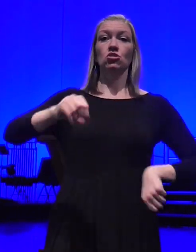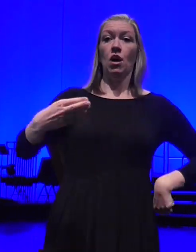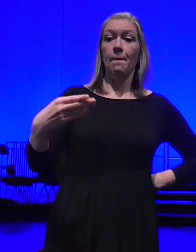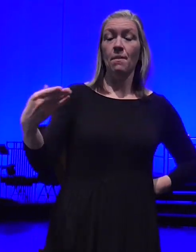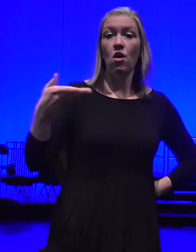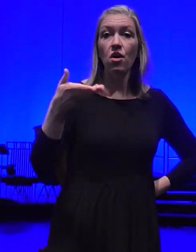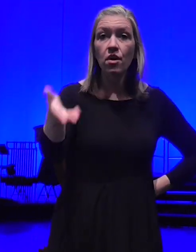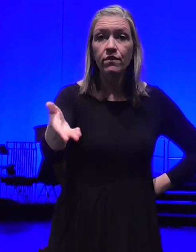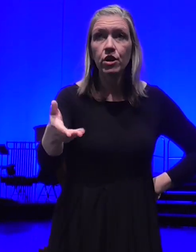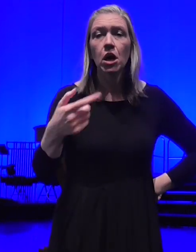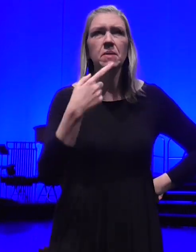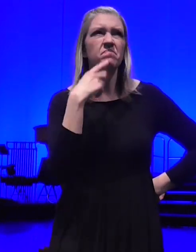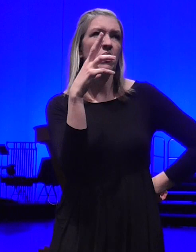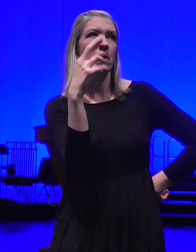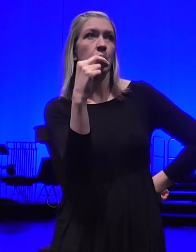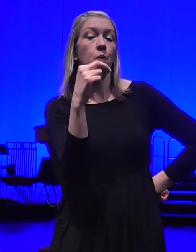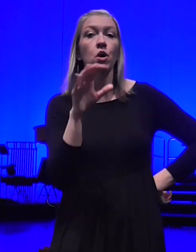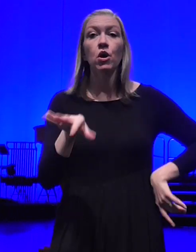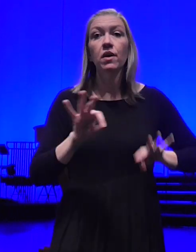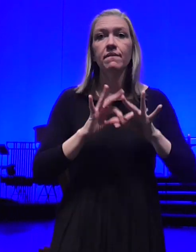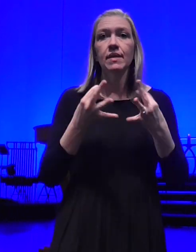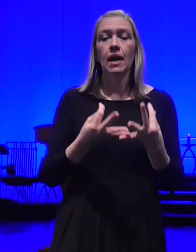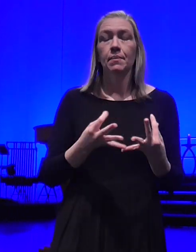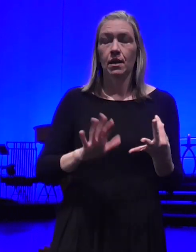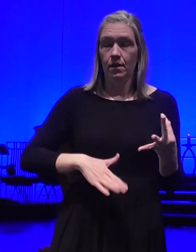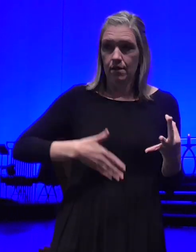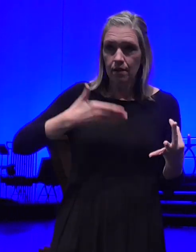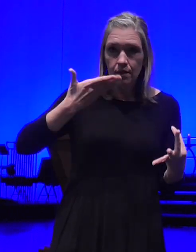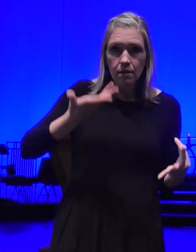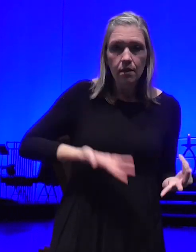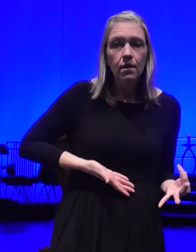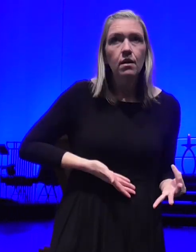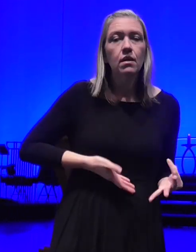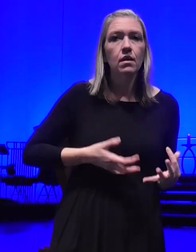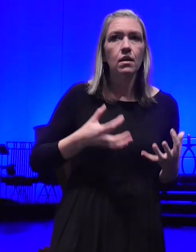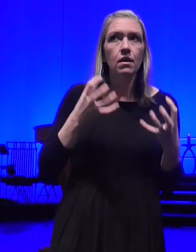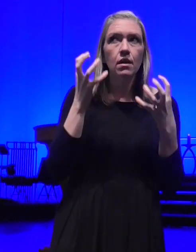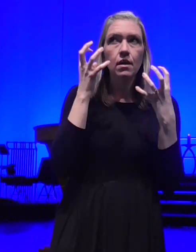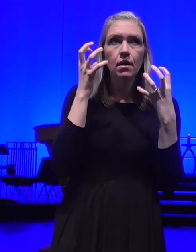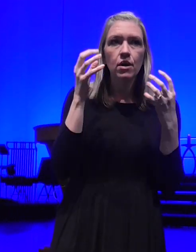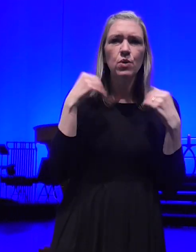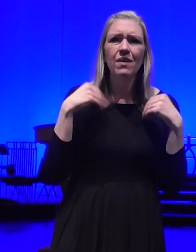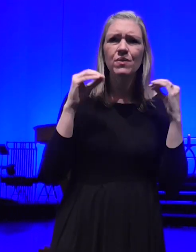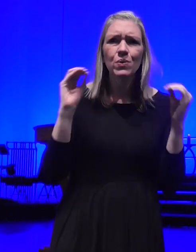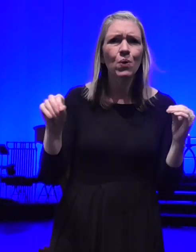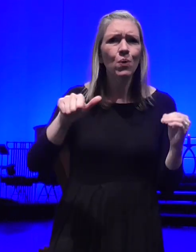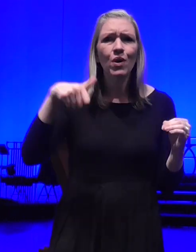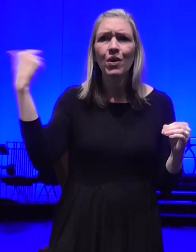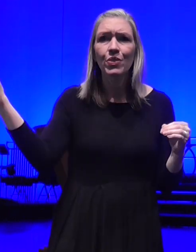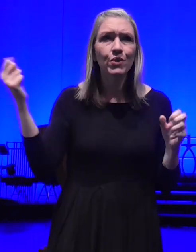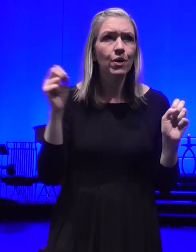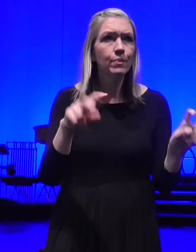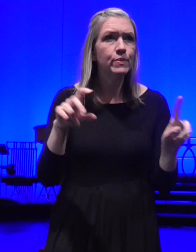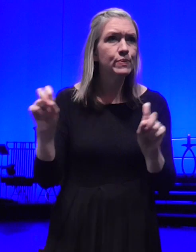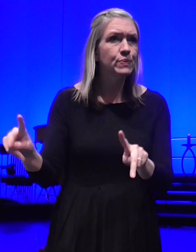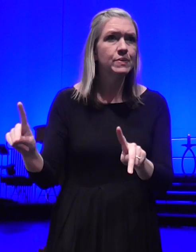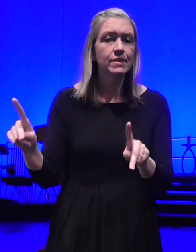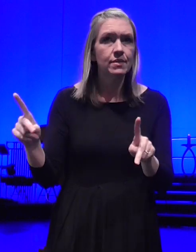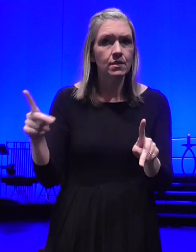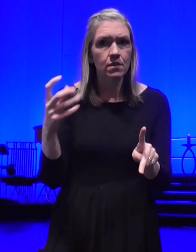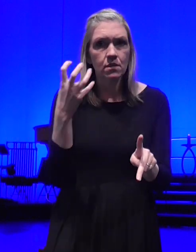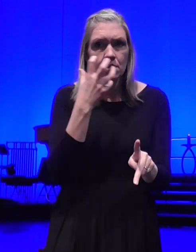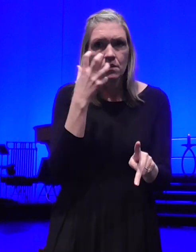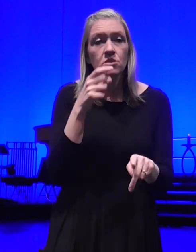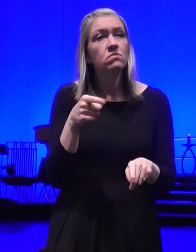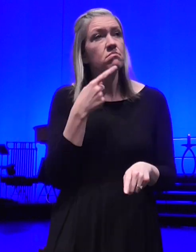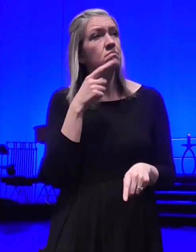Her family was beside themselves. They said, you have no other opportunity. And